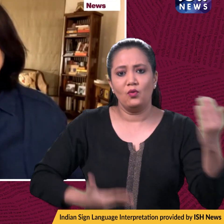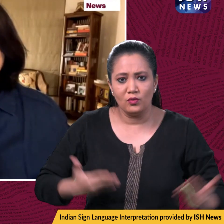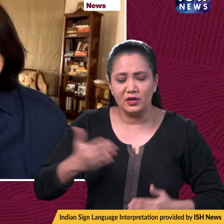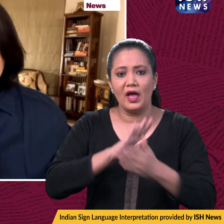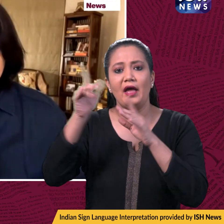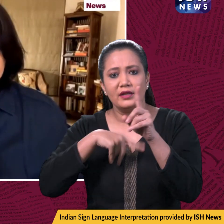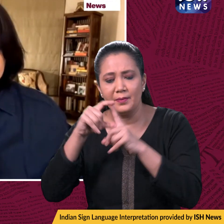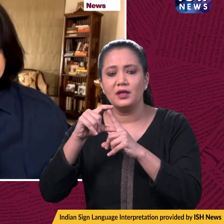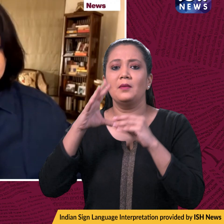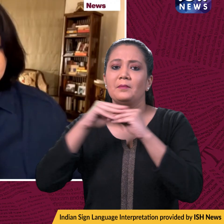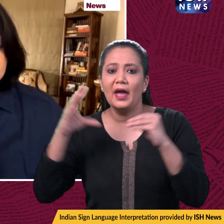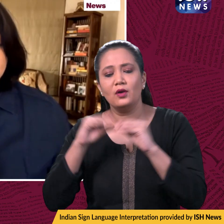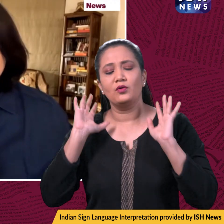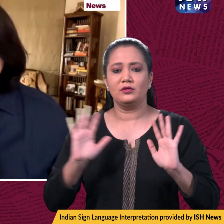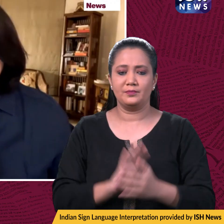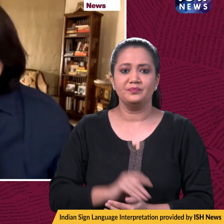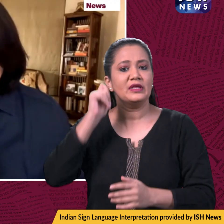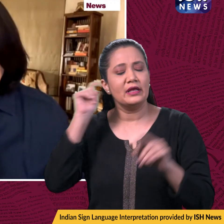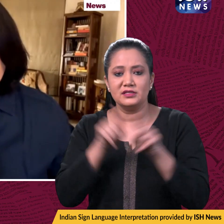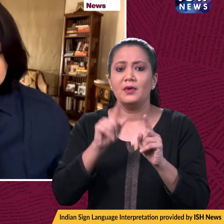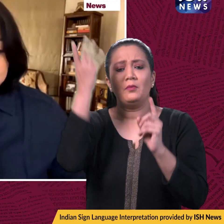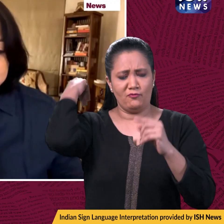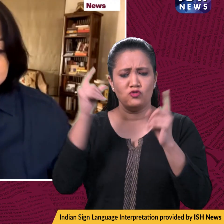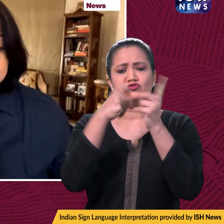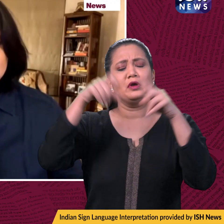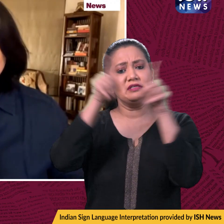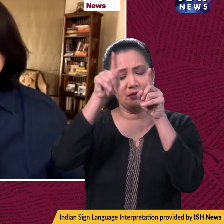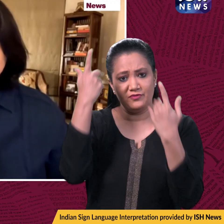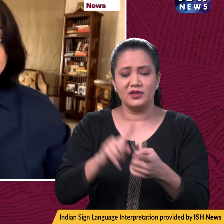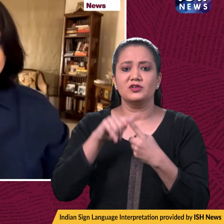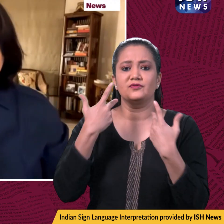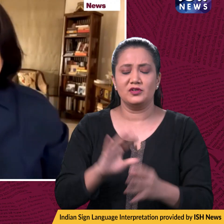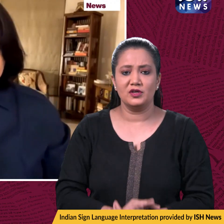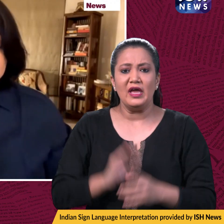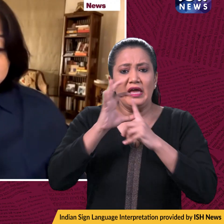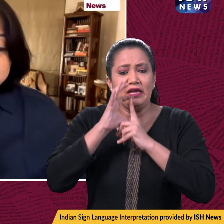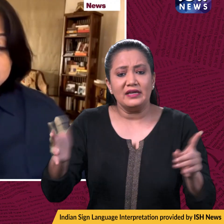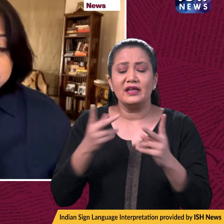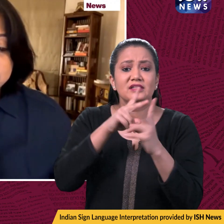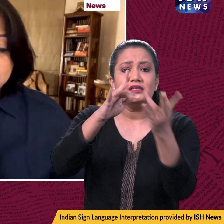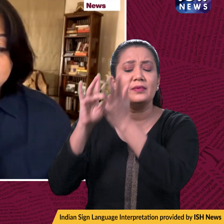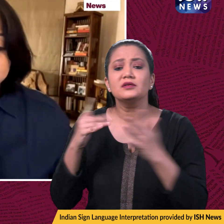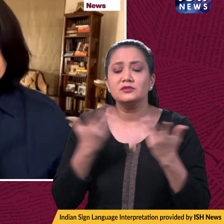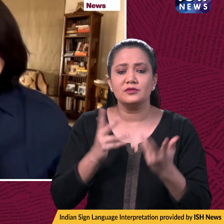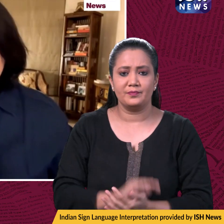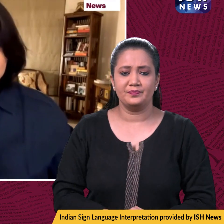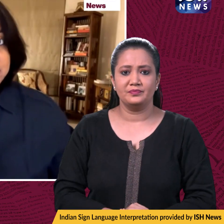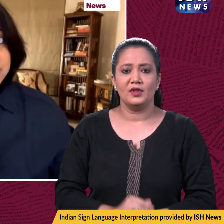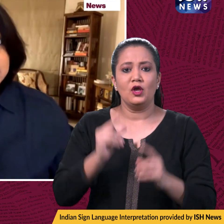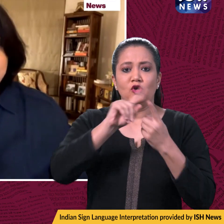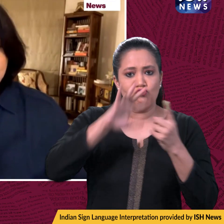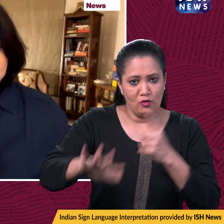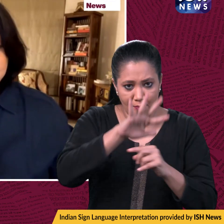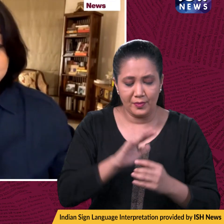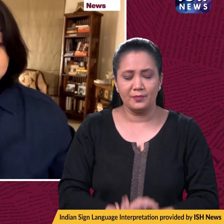Bengaluru, Hyderabad airports. The UK had also announced similar guidelines. The at-risk countries, as far as India is concerned, are